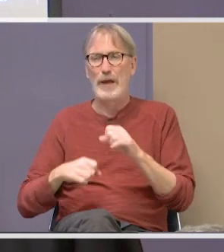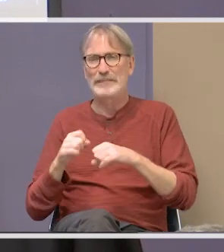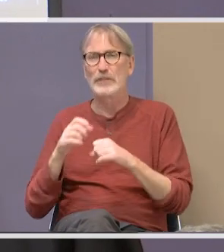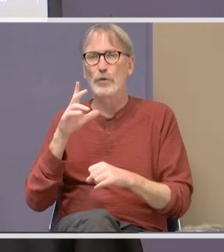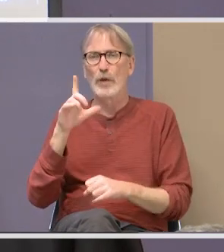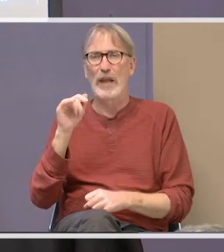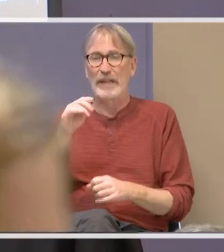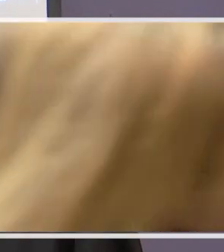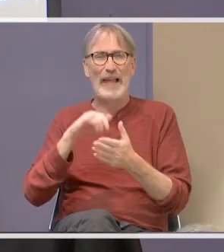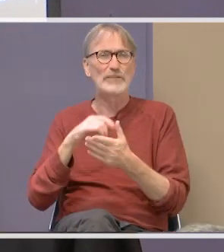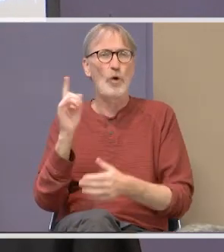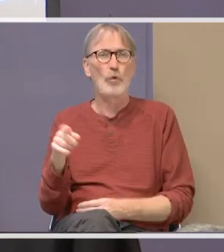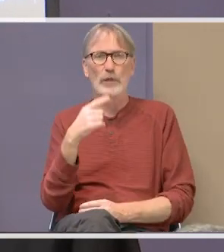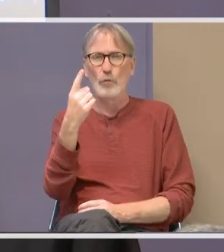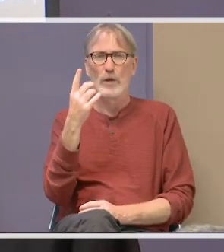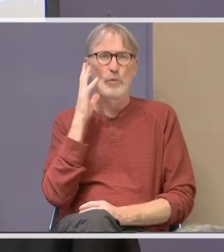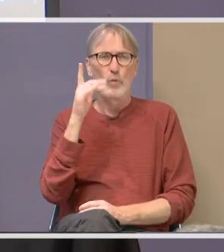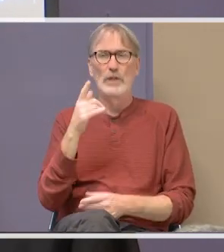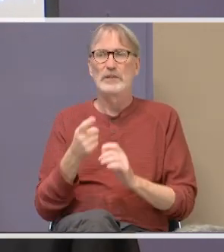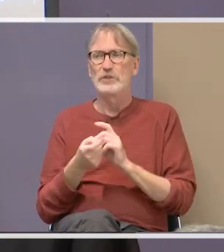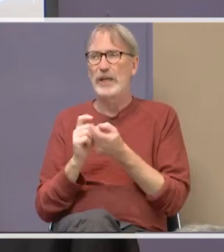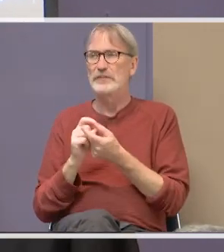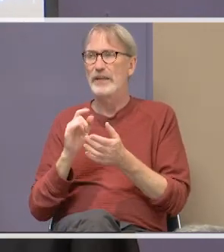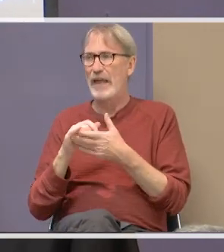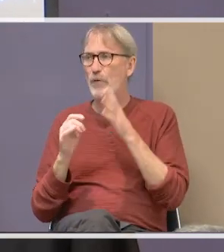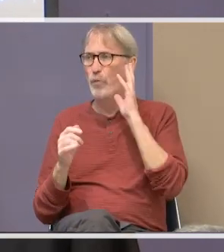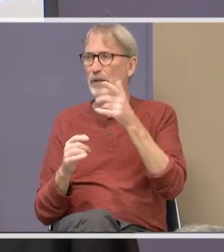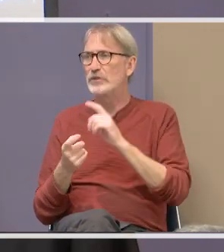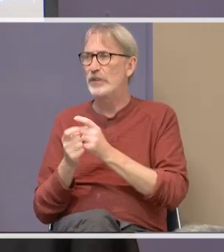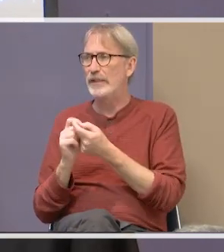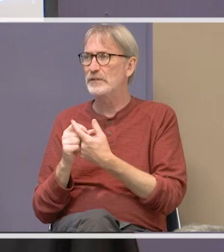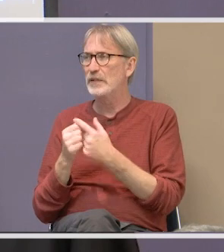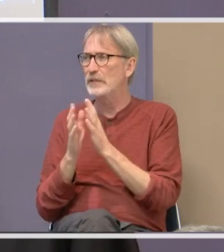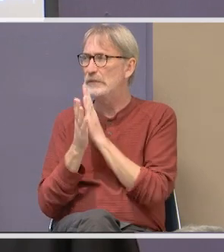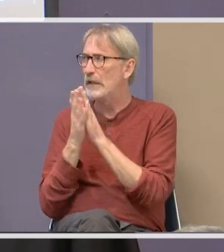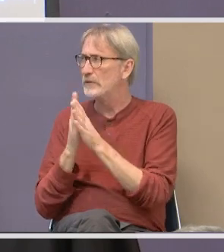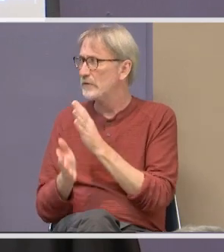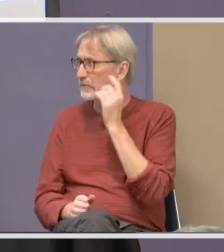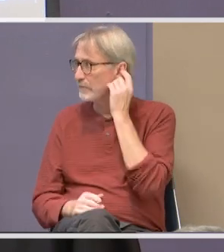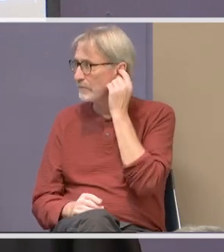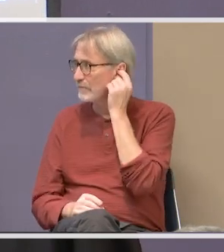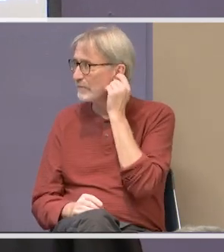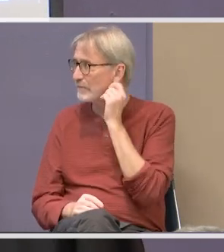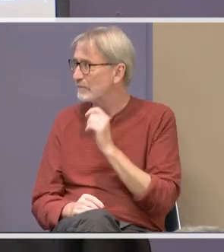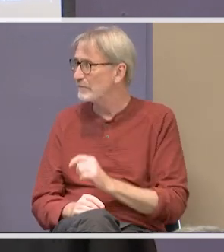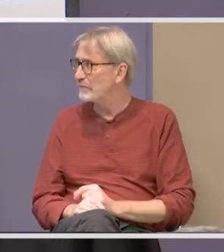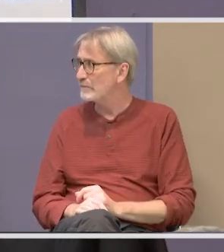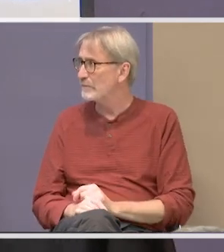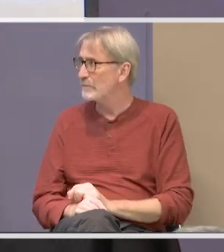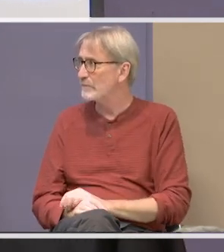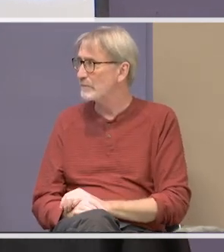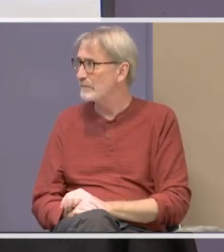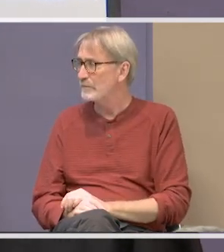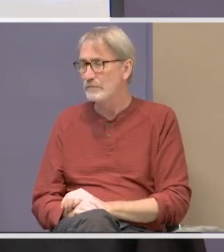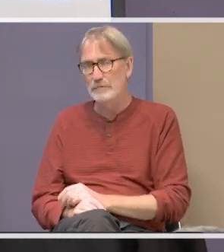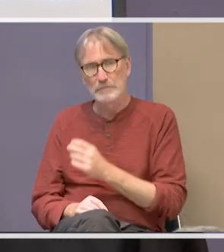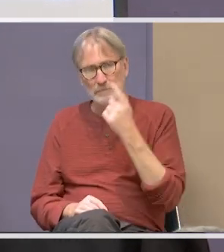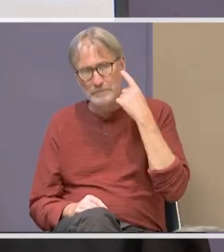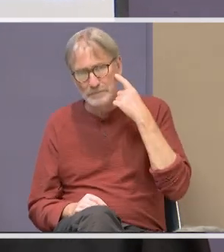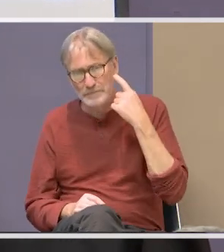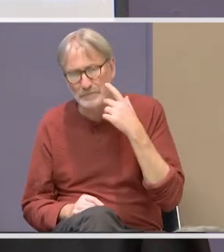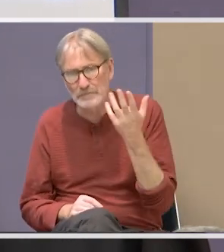only lane change. And that leads to a change in congestion too, of course. There's the other removal of the lane on